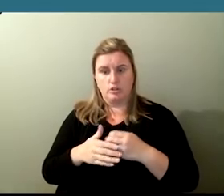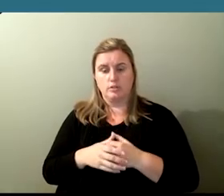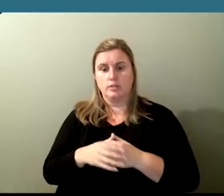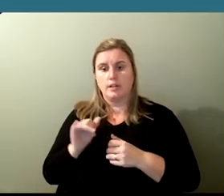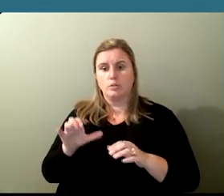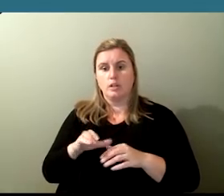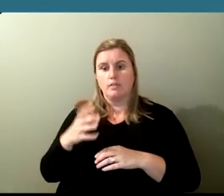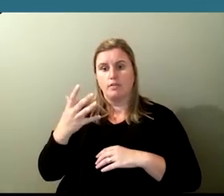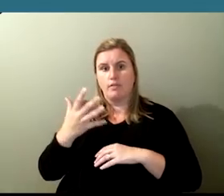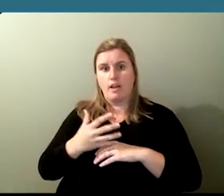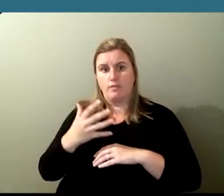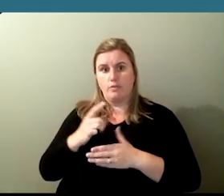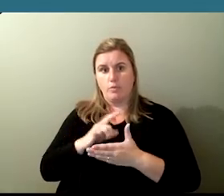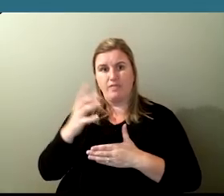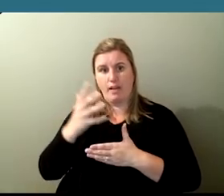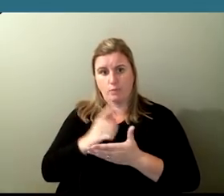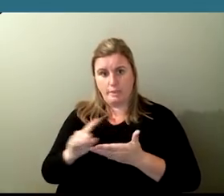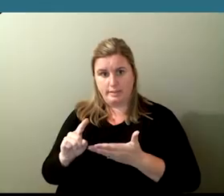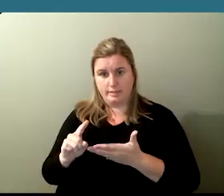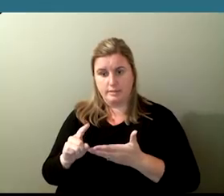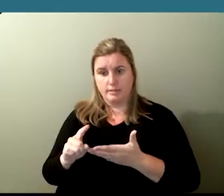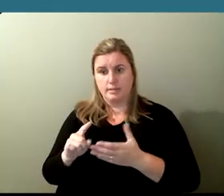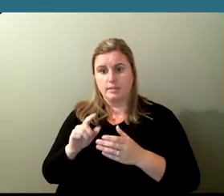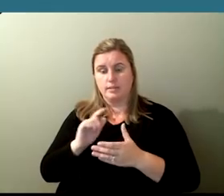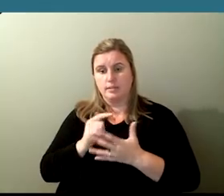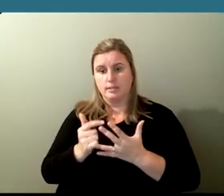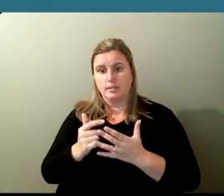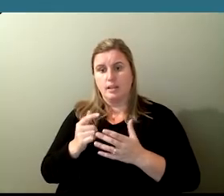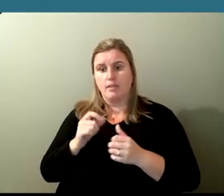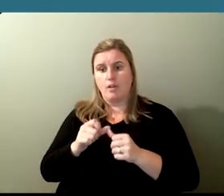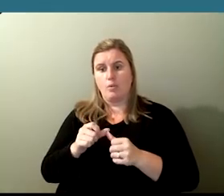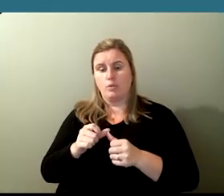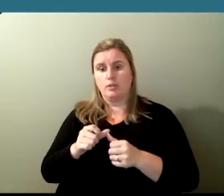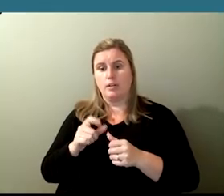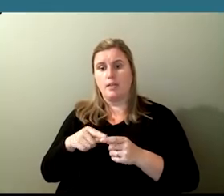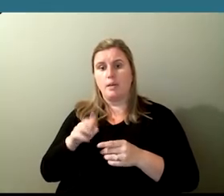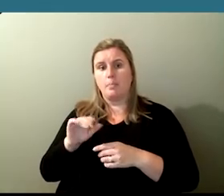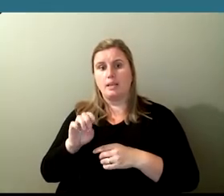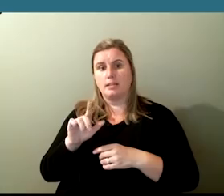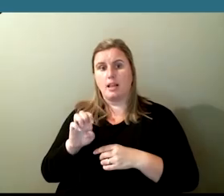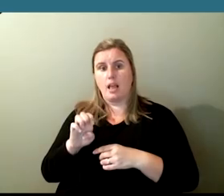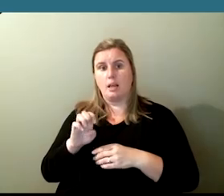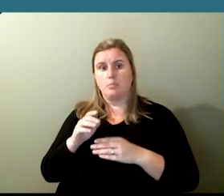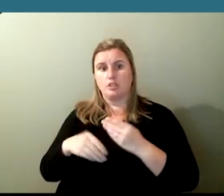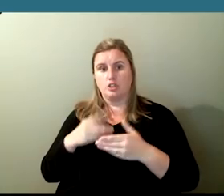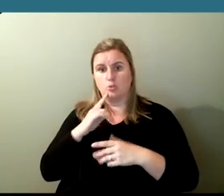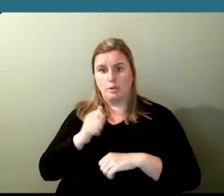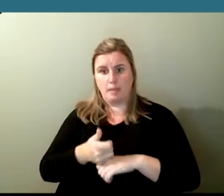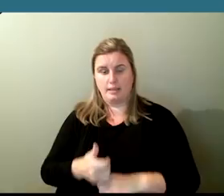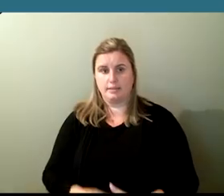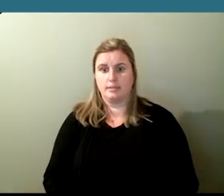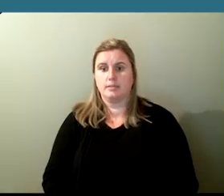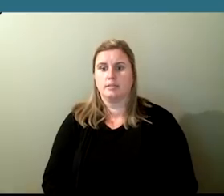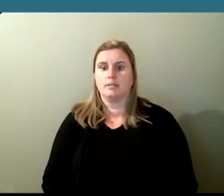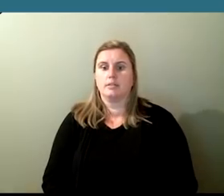5 consecutive weeks following training termination. And of course, baseline procedures were in place. So